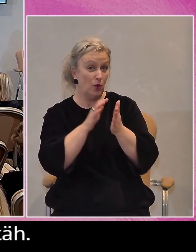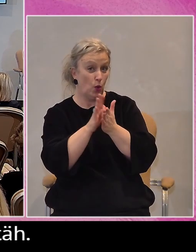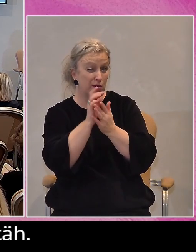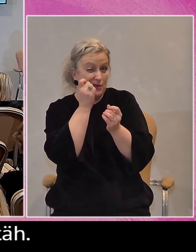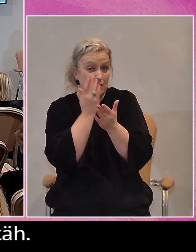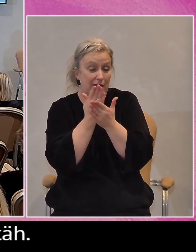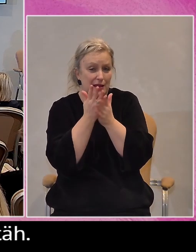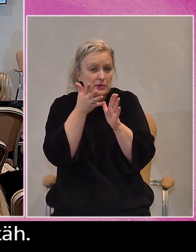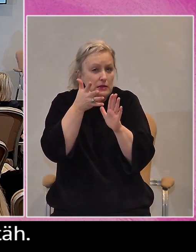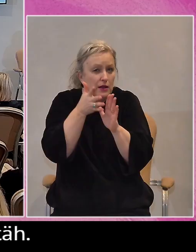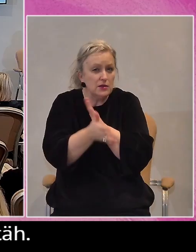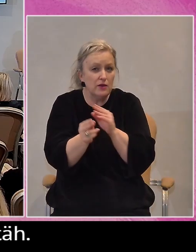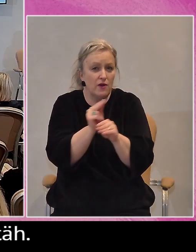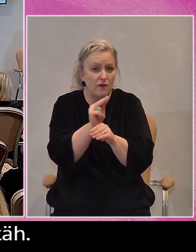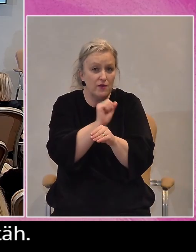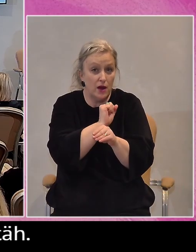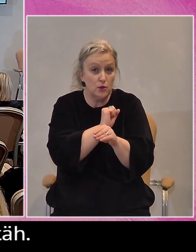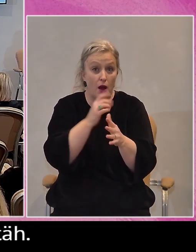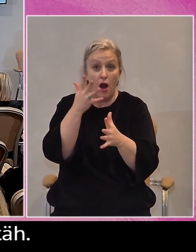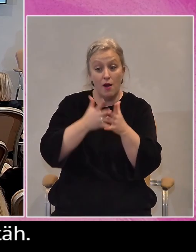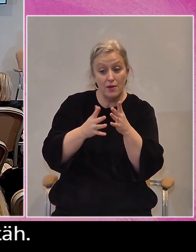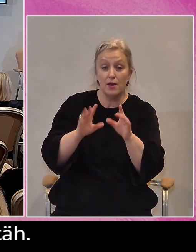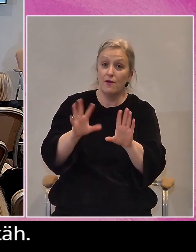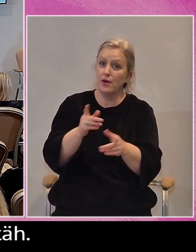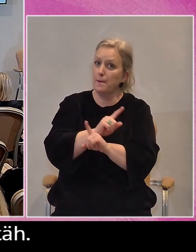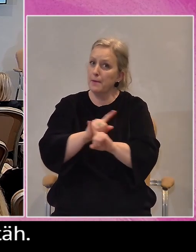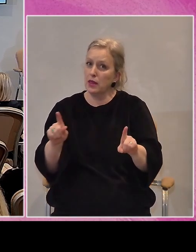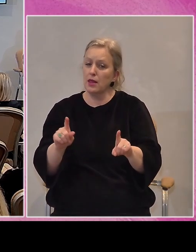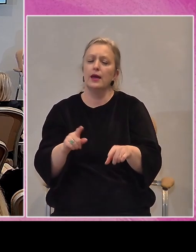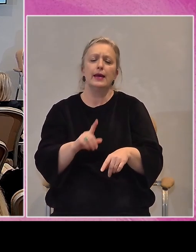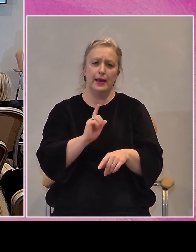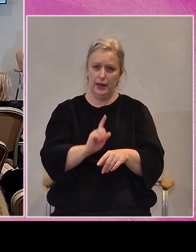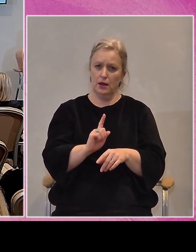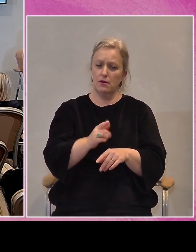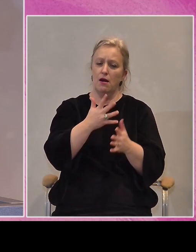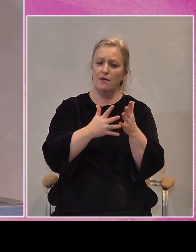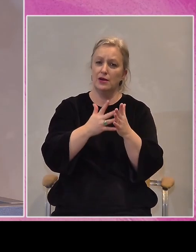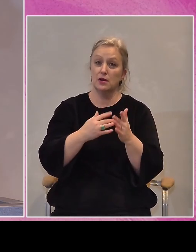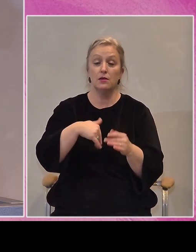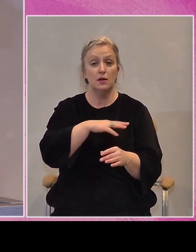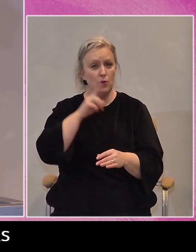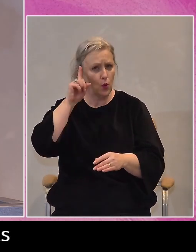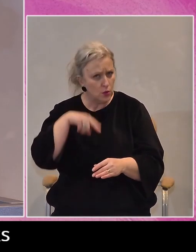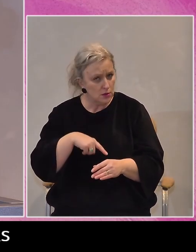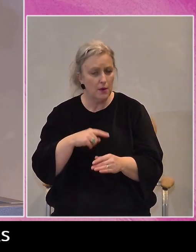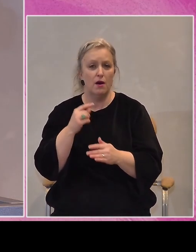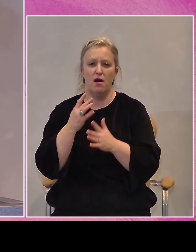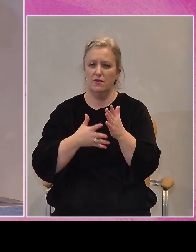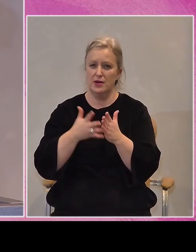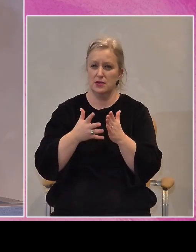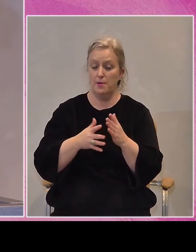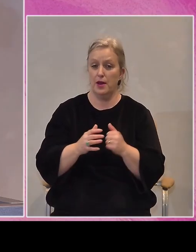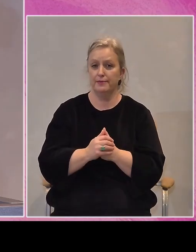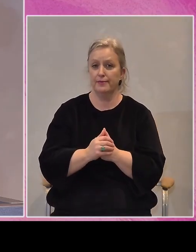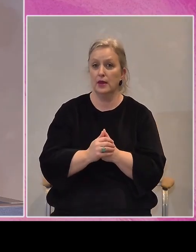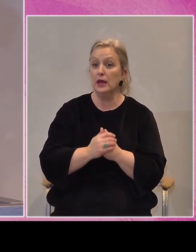The expensive drugs saving money elsewhere in healthcare, for example, in intensive care. Is this